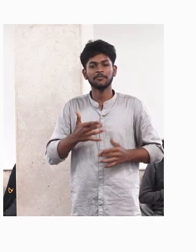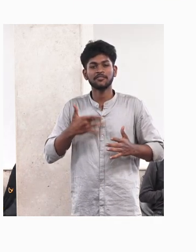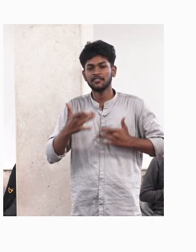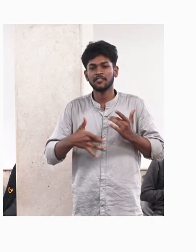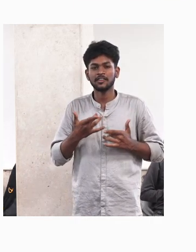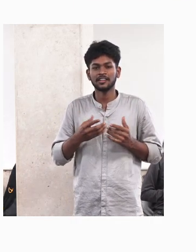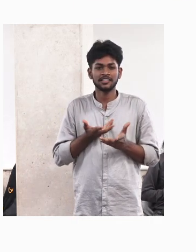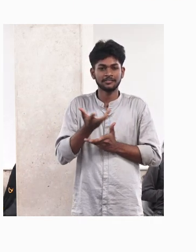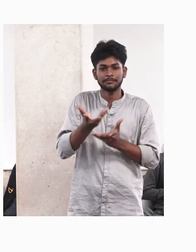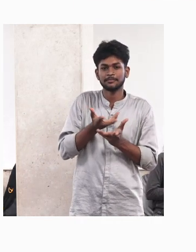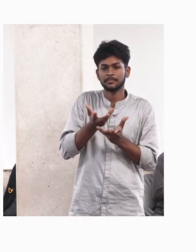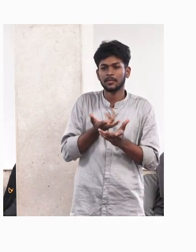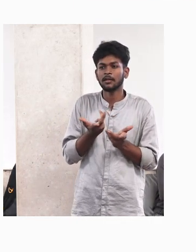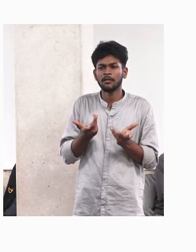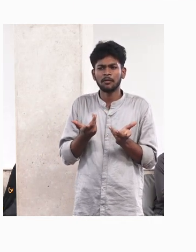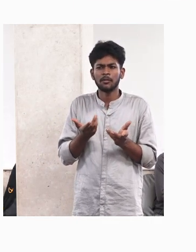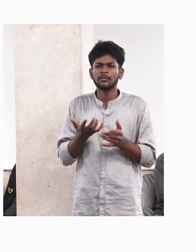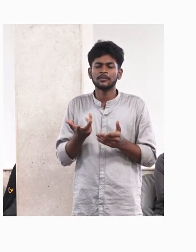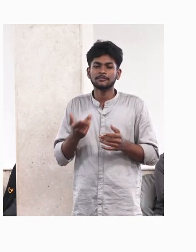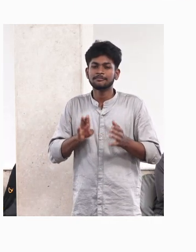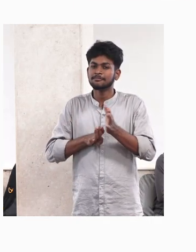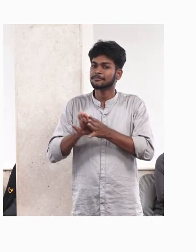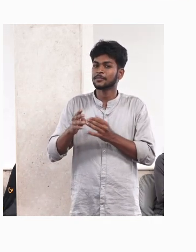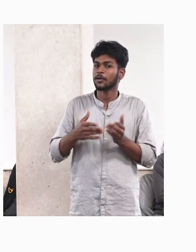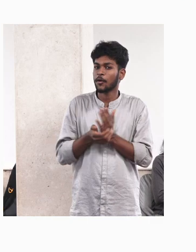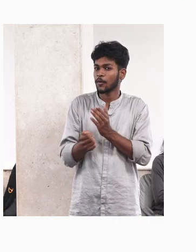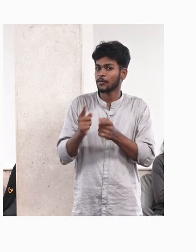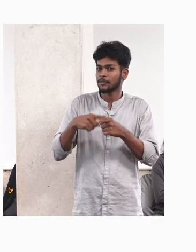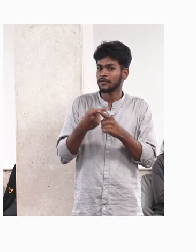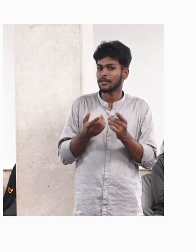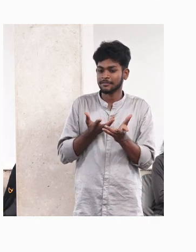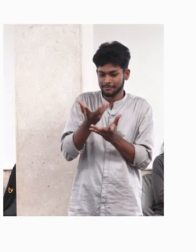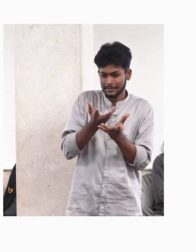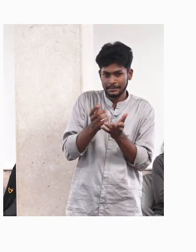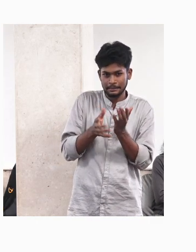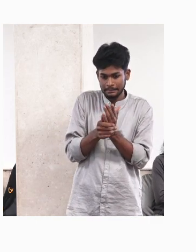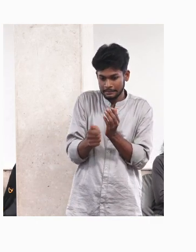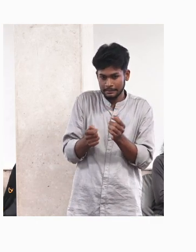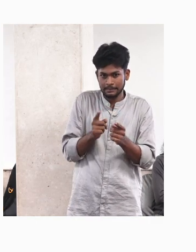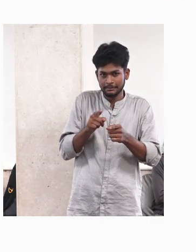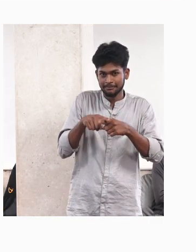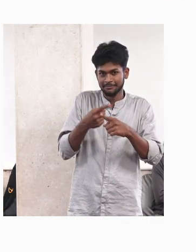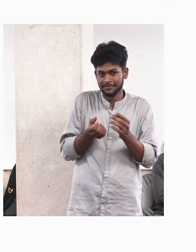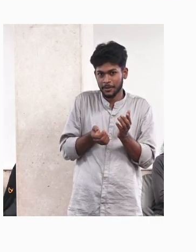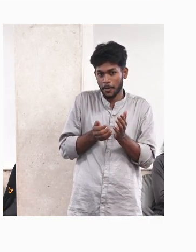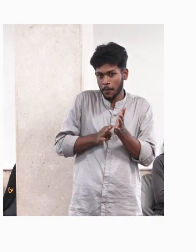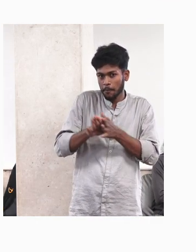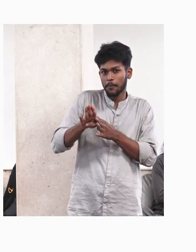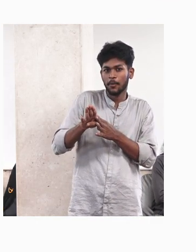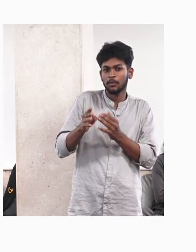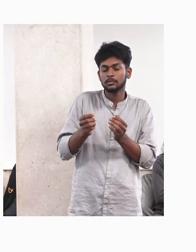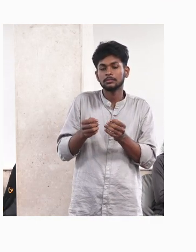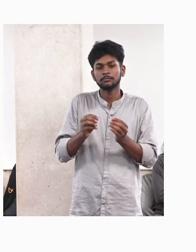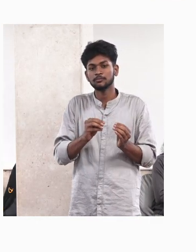client. So to improve your skill in the dialogue means also to improve your ability